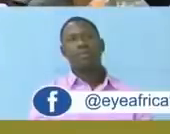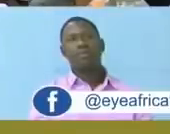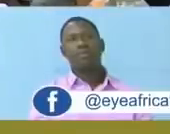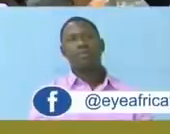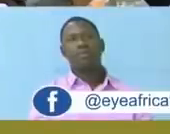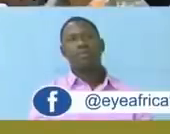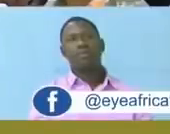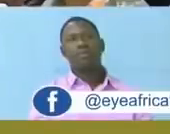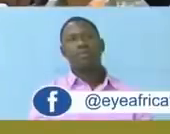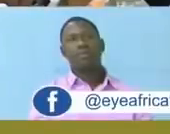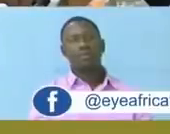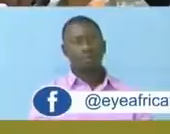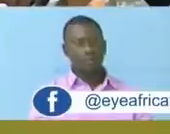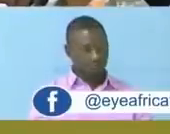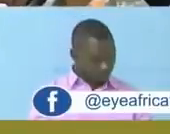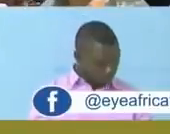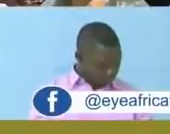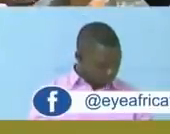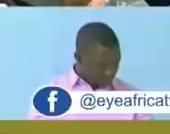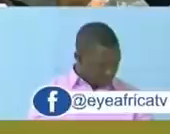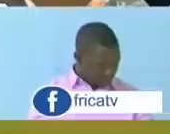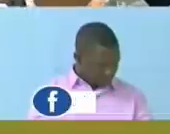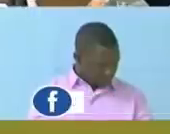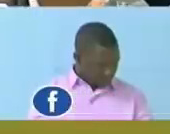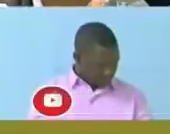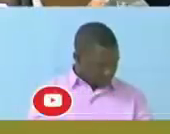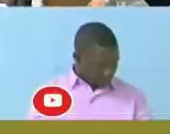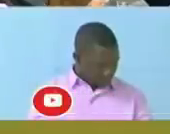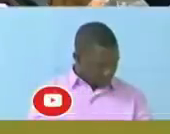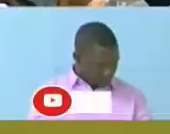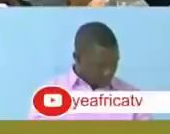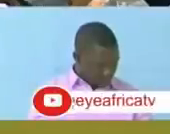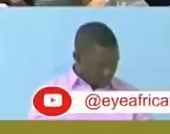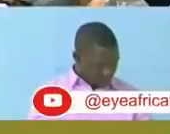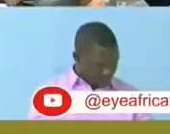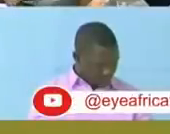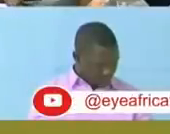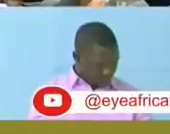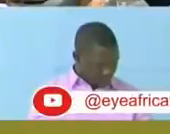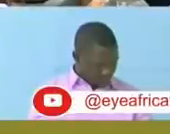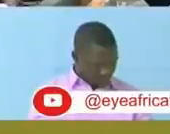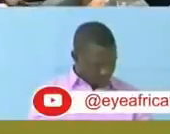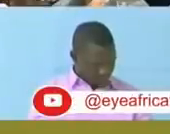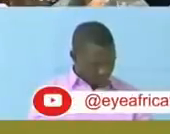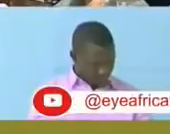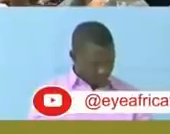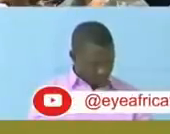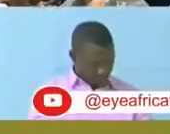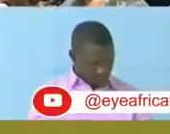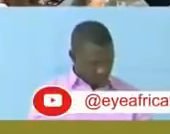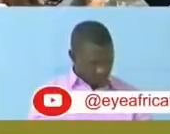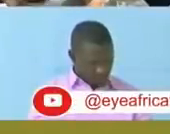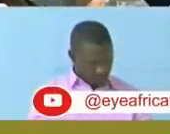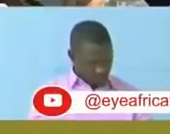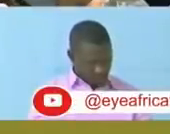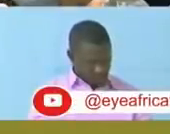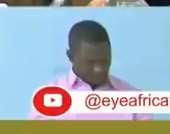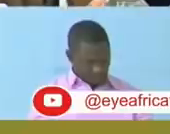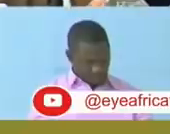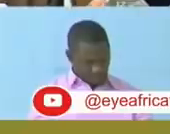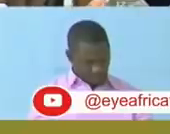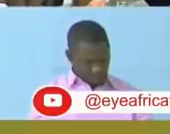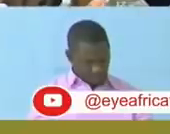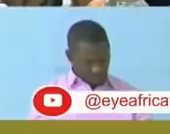the investigation itself, and the second category, those who are in custody, about three of them, and